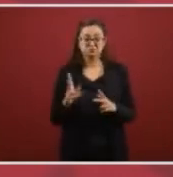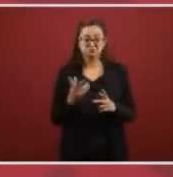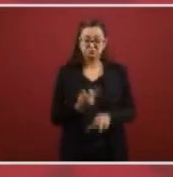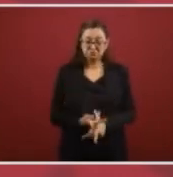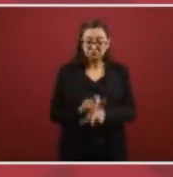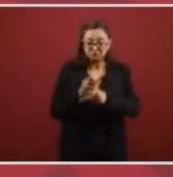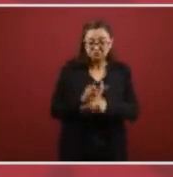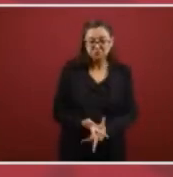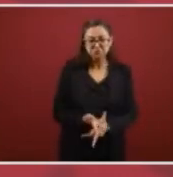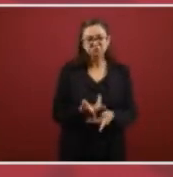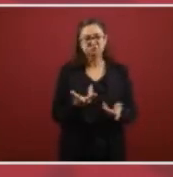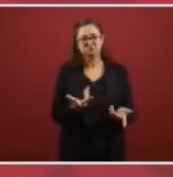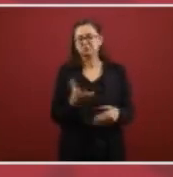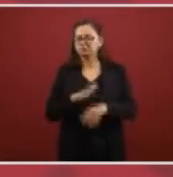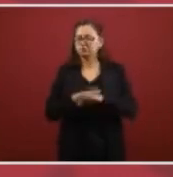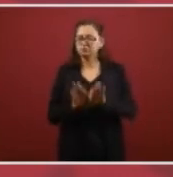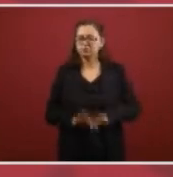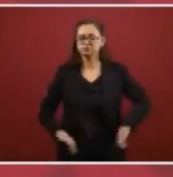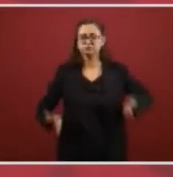I